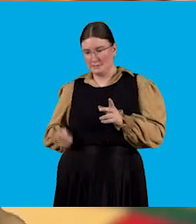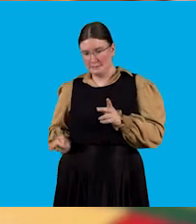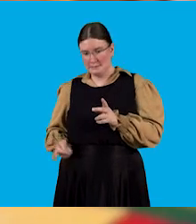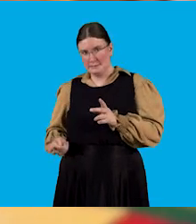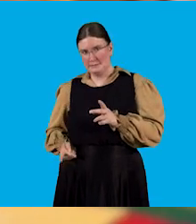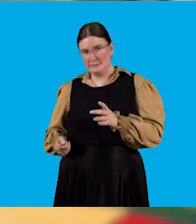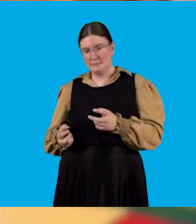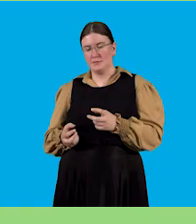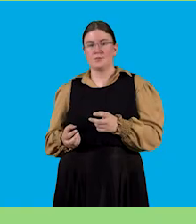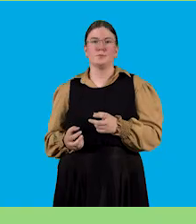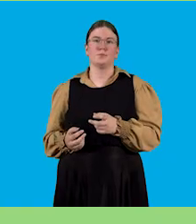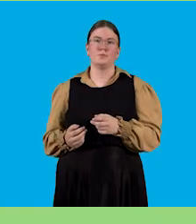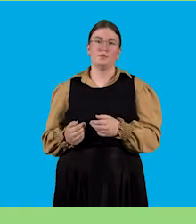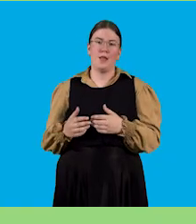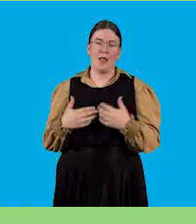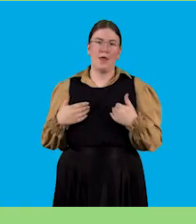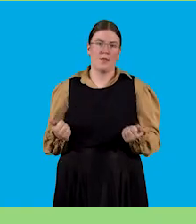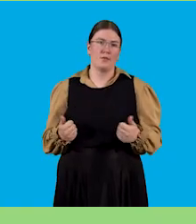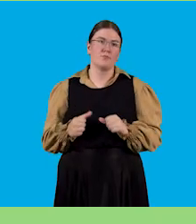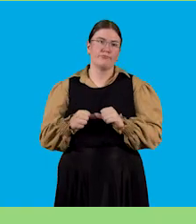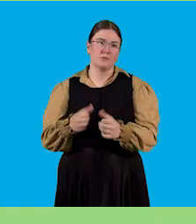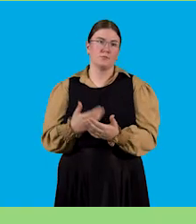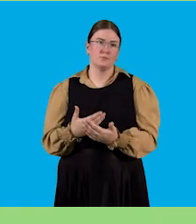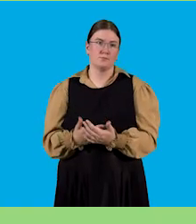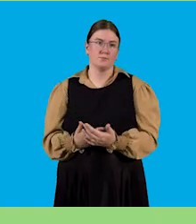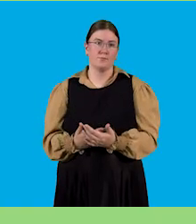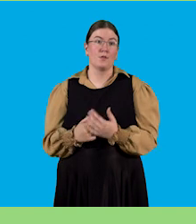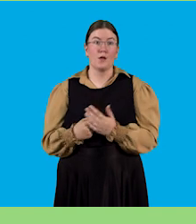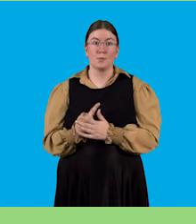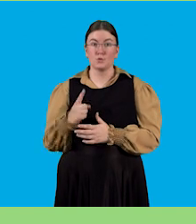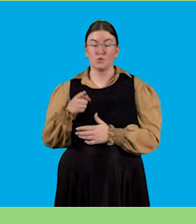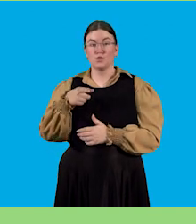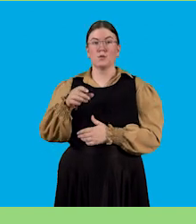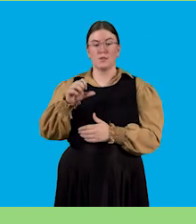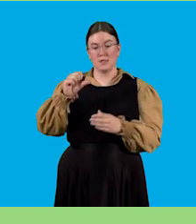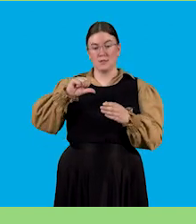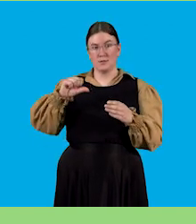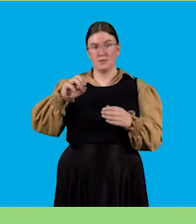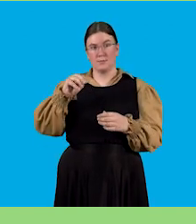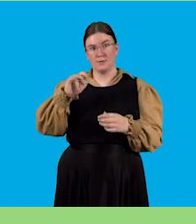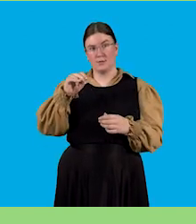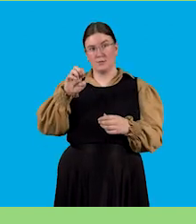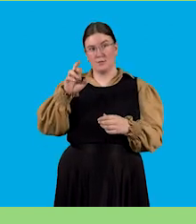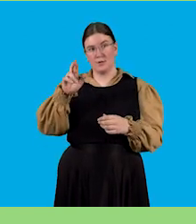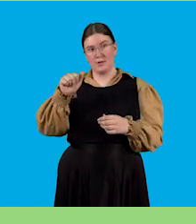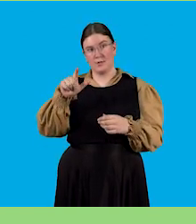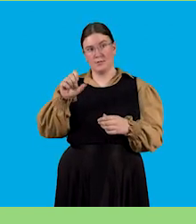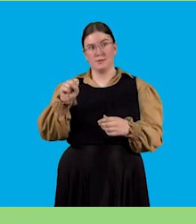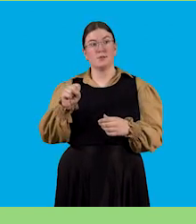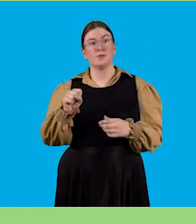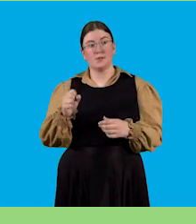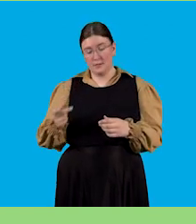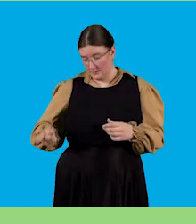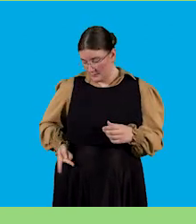of excretion. So what happens here, you will have a concentration of salts and minerals in the